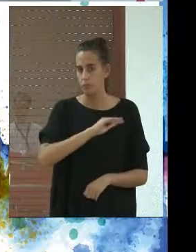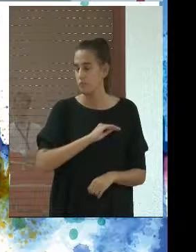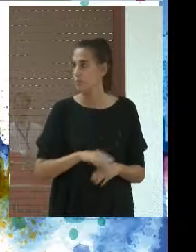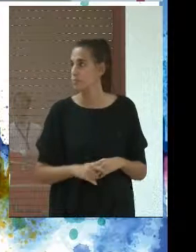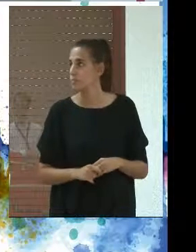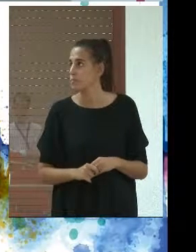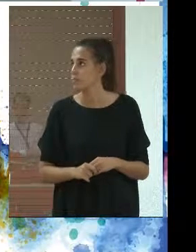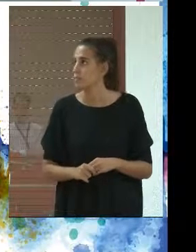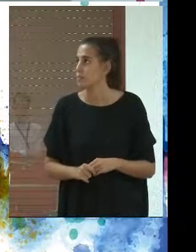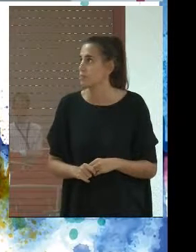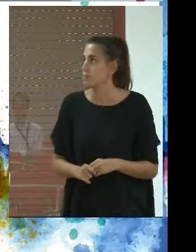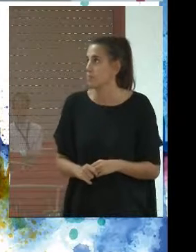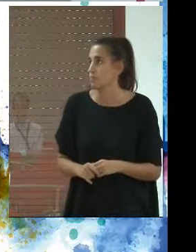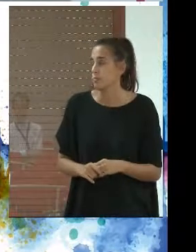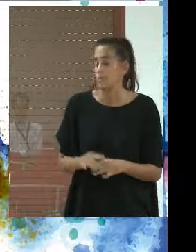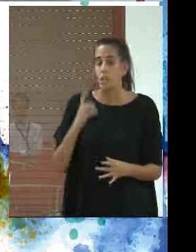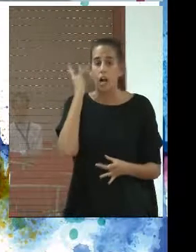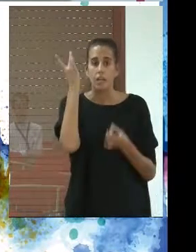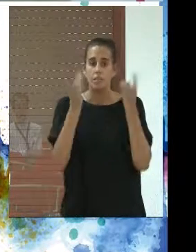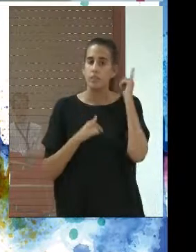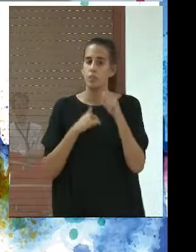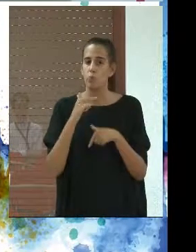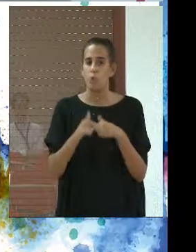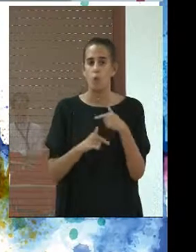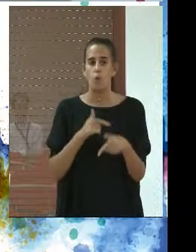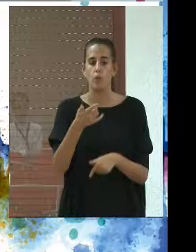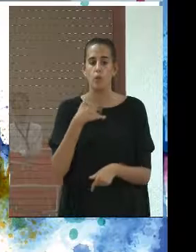problems. In the day-to-day activity,